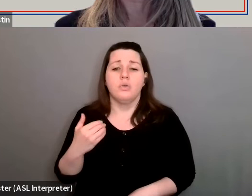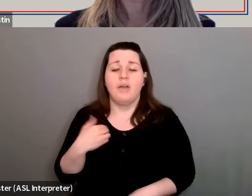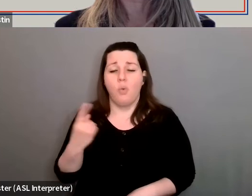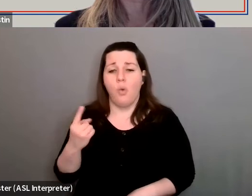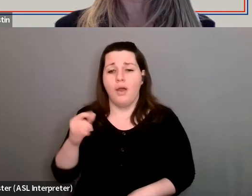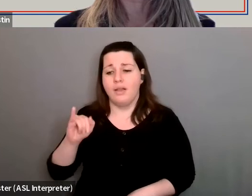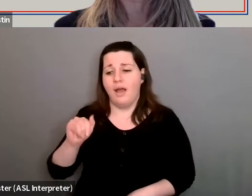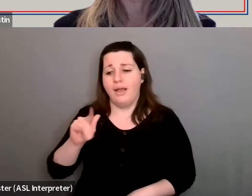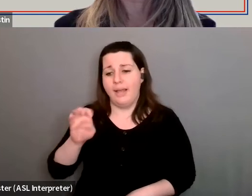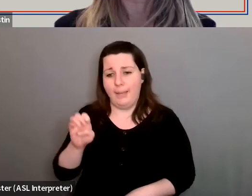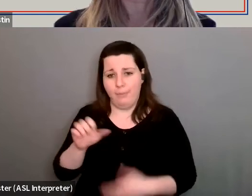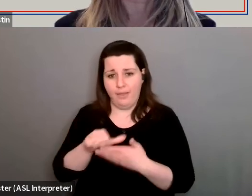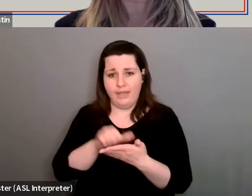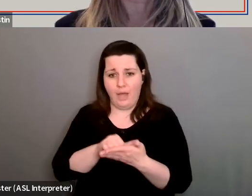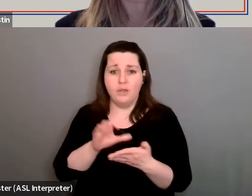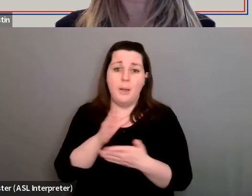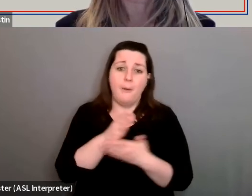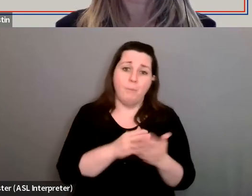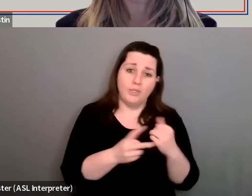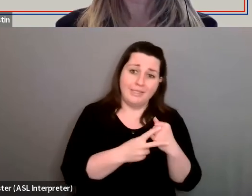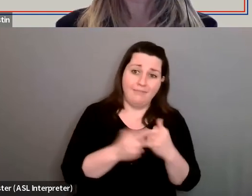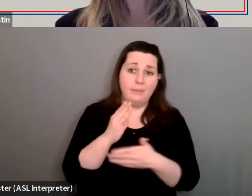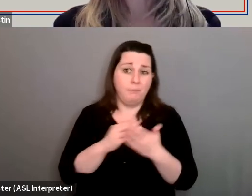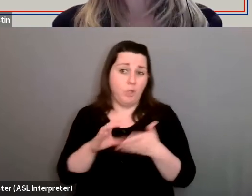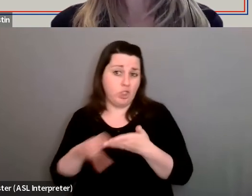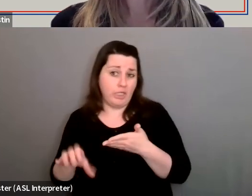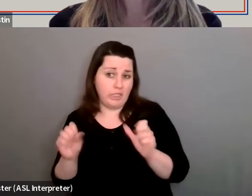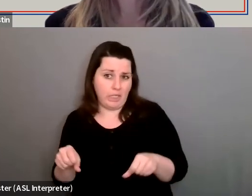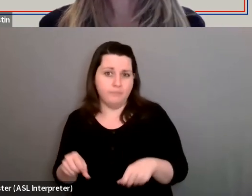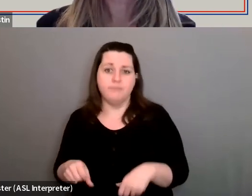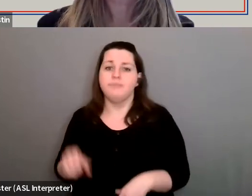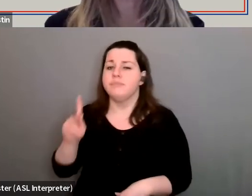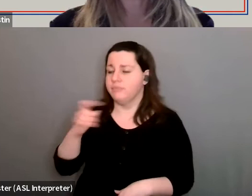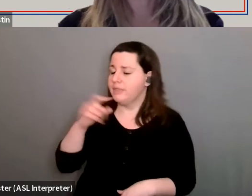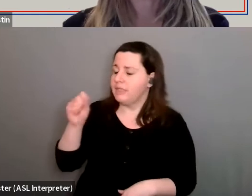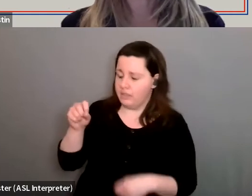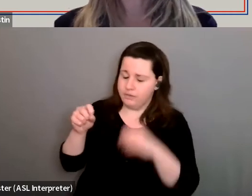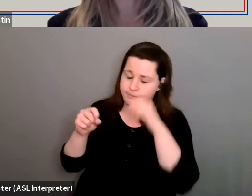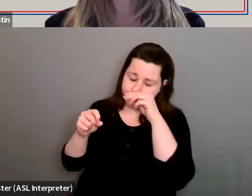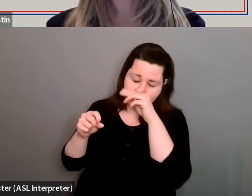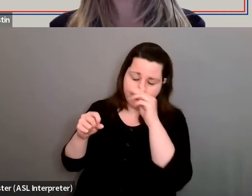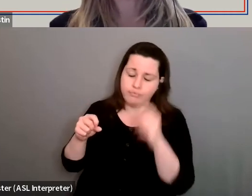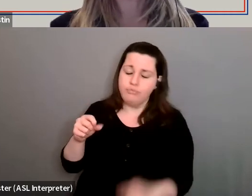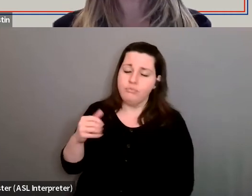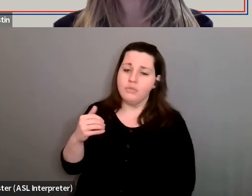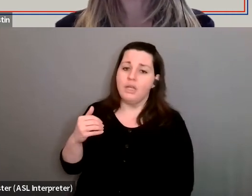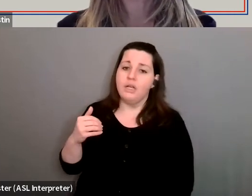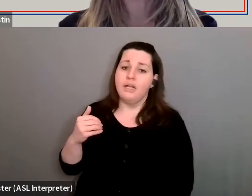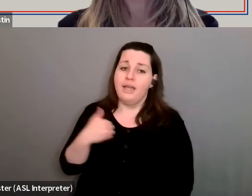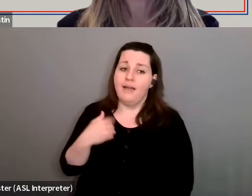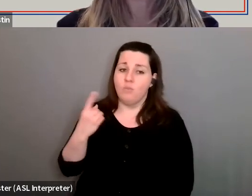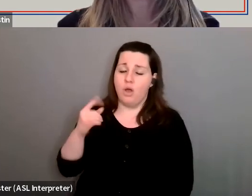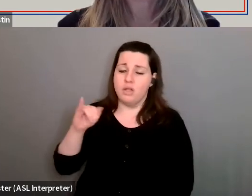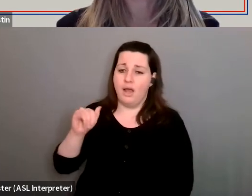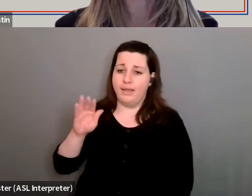that can be part savings and part checking? Yes. So you can only have one IAble